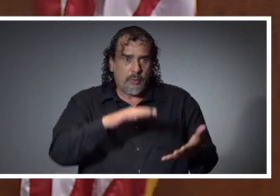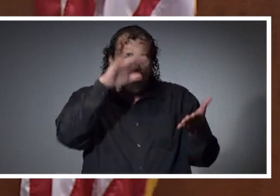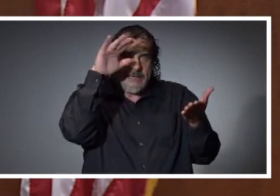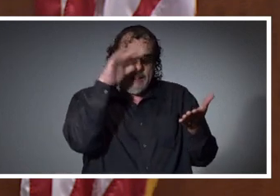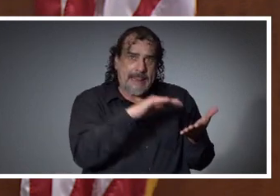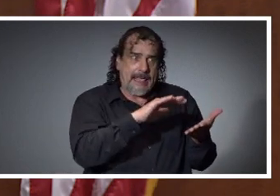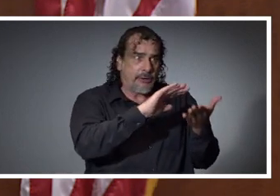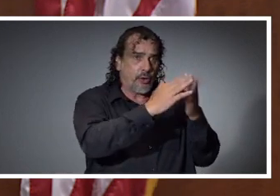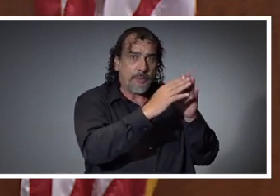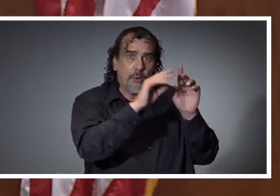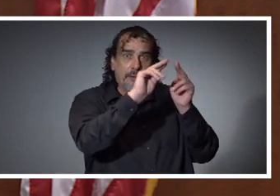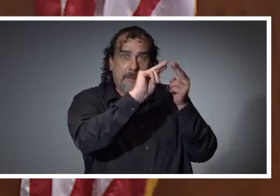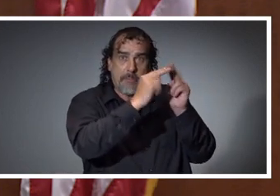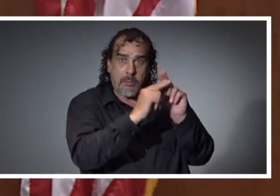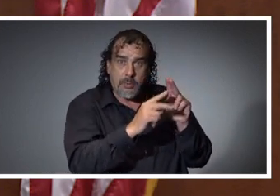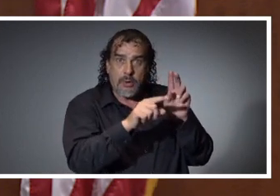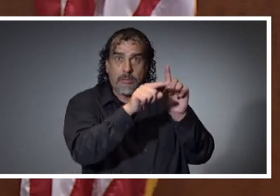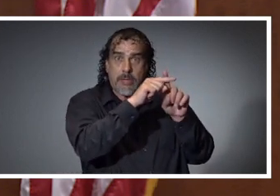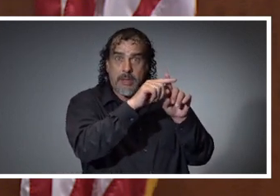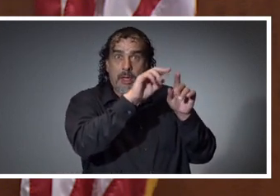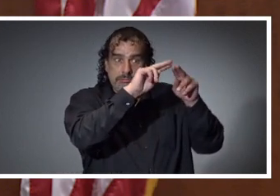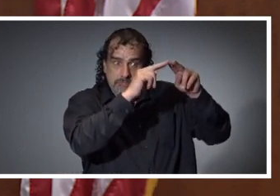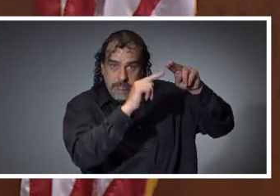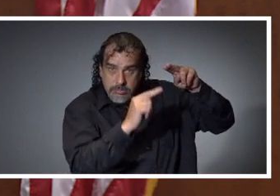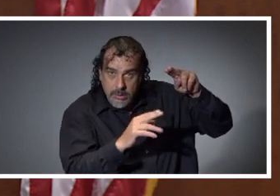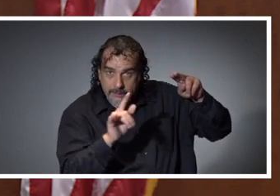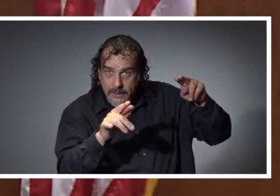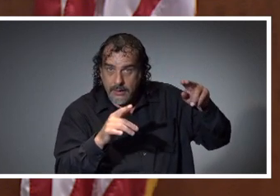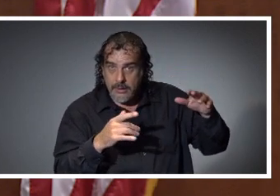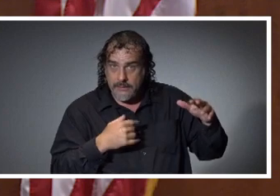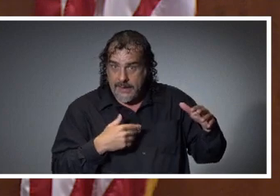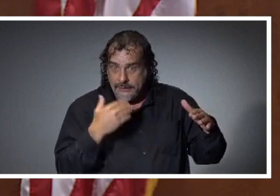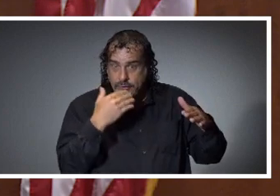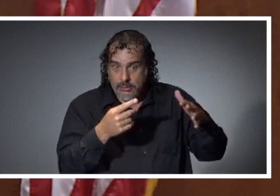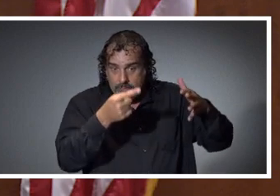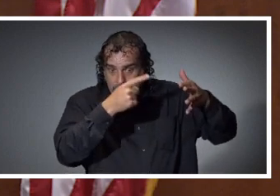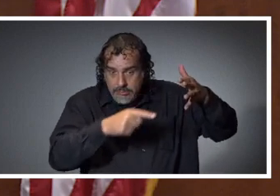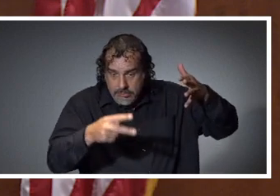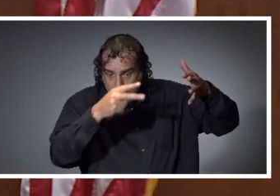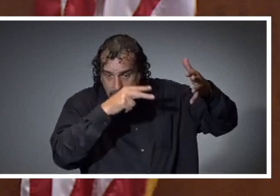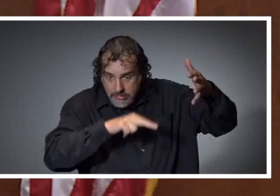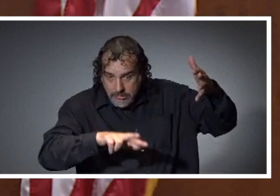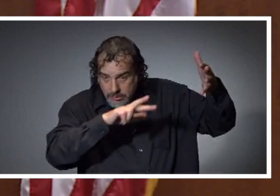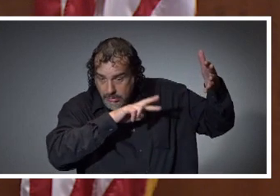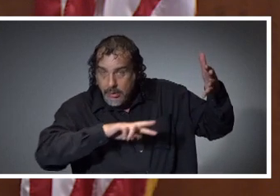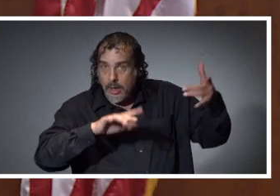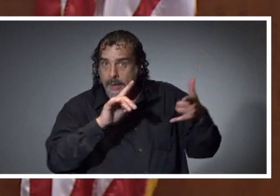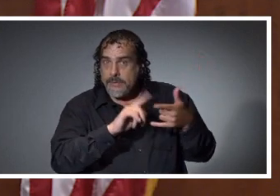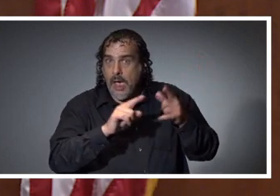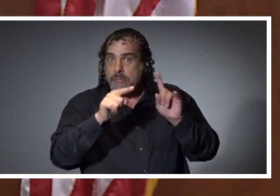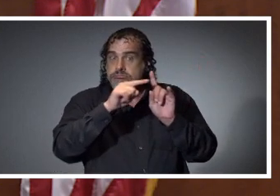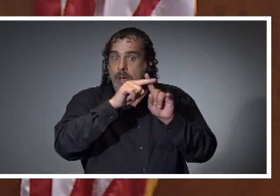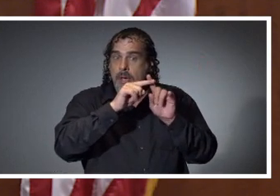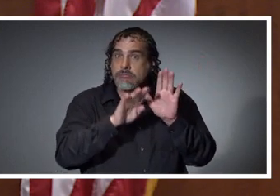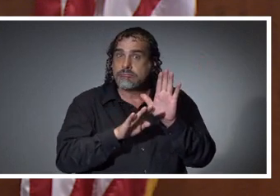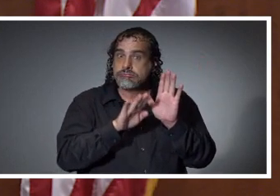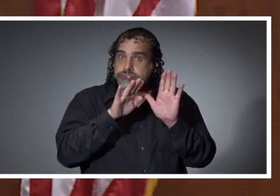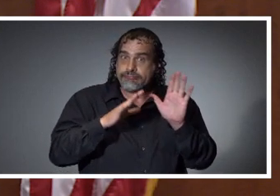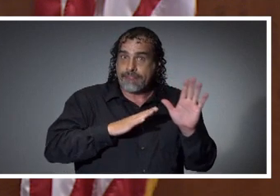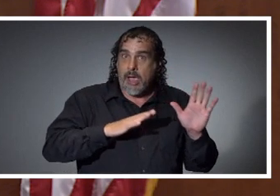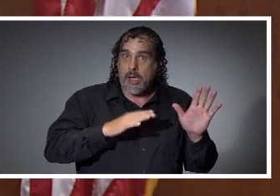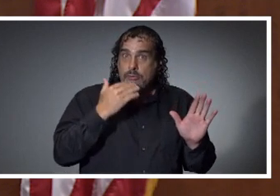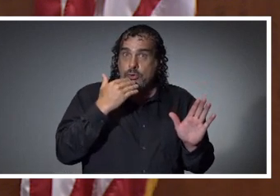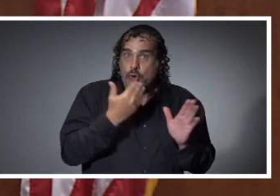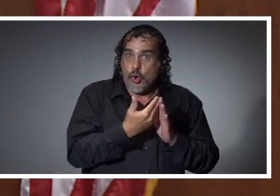That's a positive. That's a very good thing as we go into the next couple of weeks. Hopefully that trend will continue. But I do, to